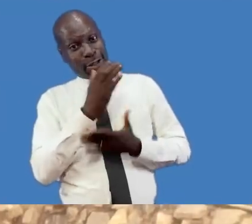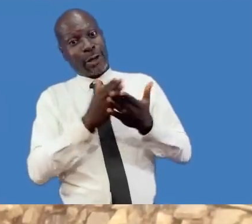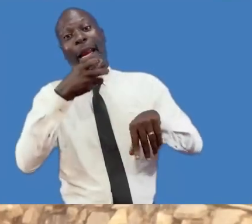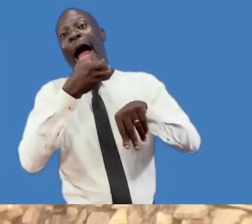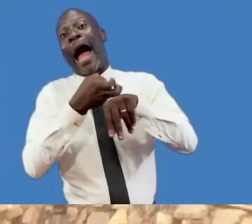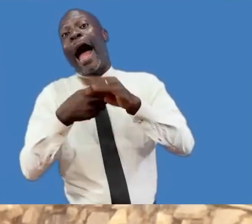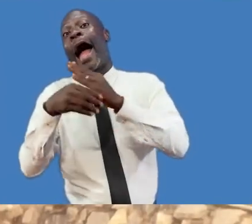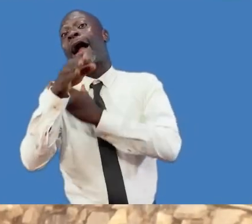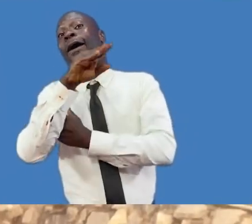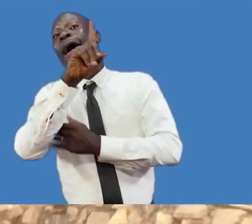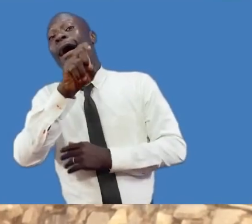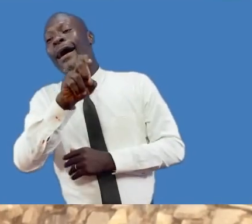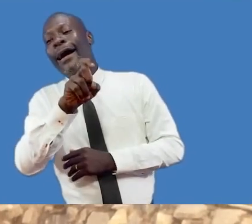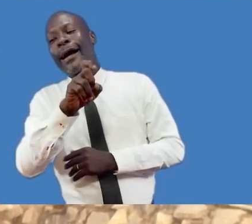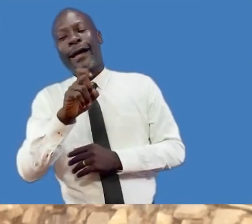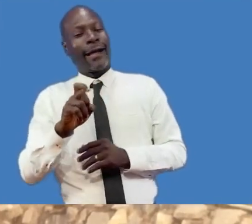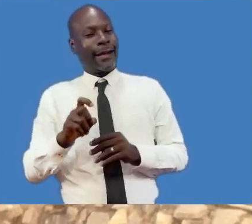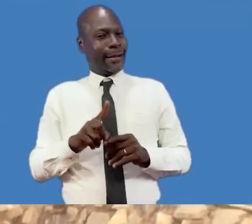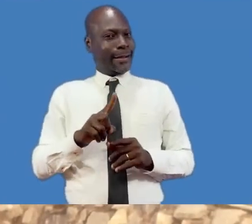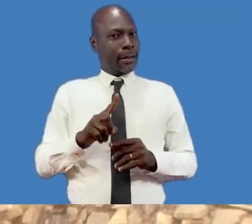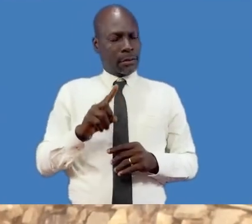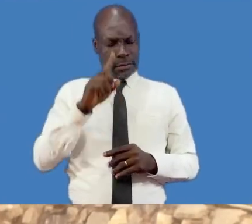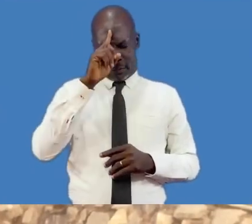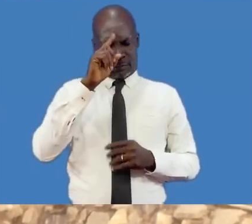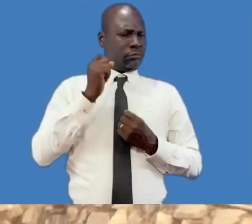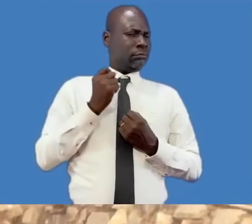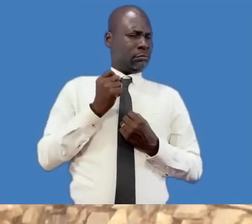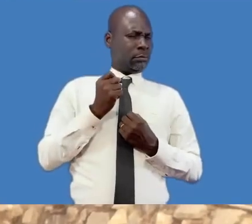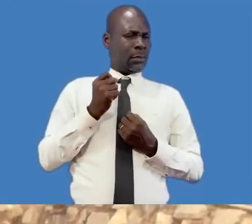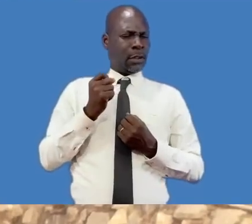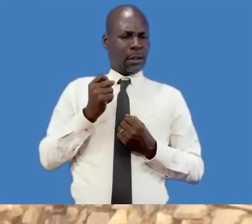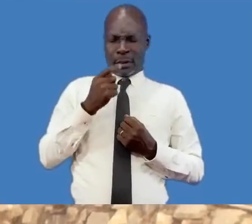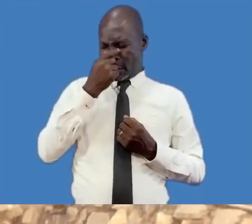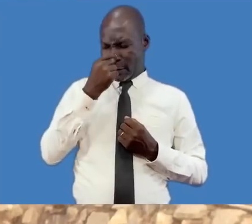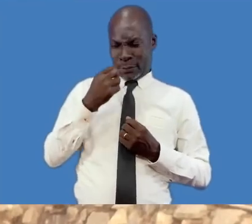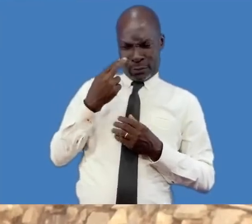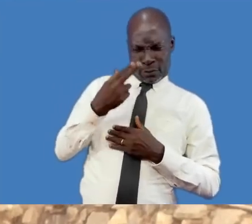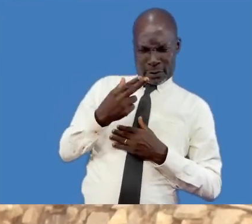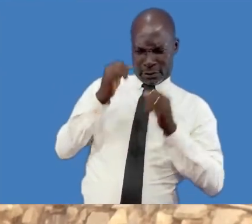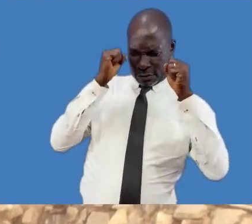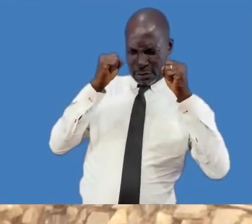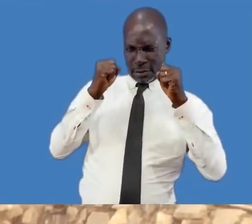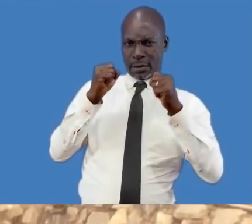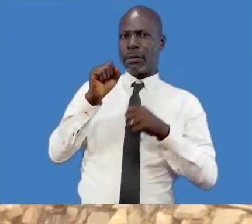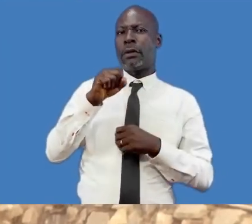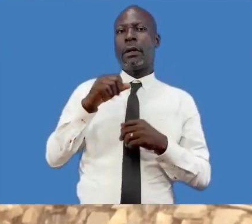eye Awurade yo na na. E hwan na adwene e ba ne ho so. E hwan nani e ba ne ho so wase mi wuranom